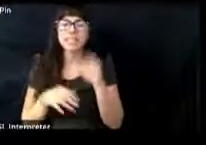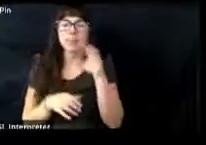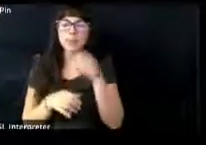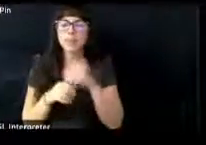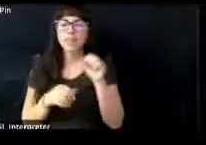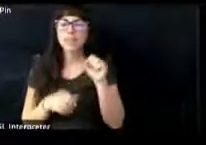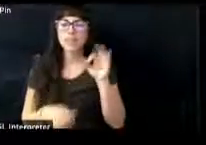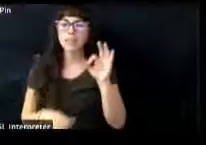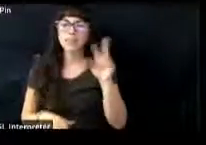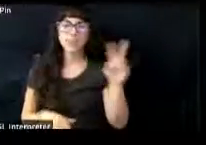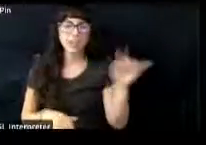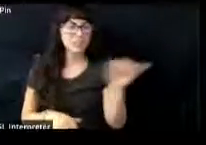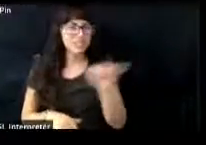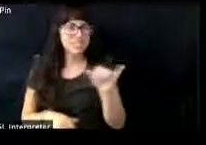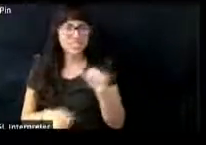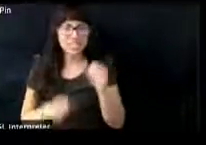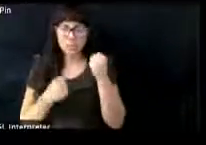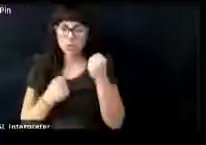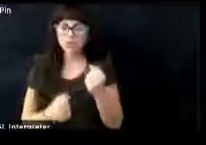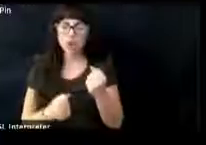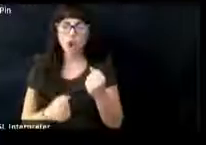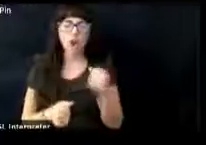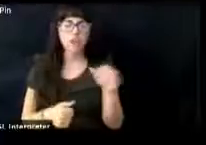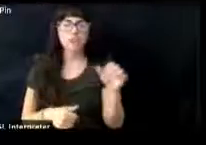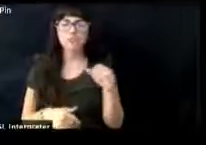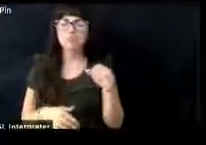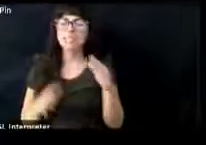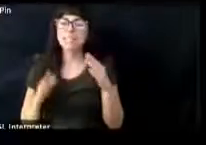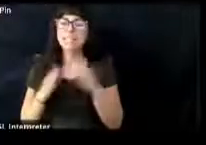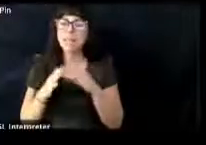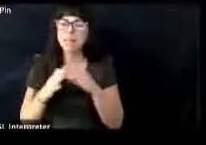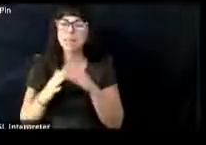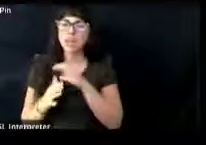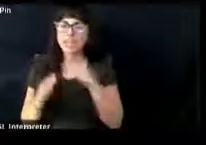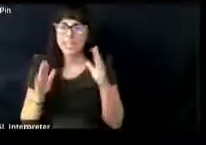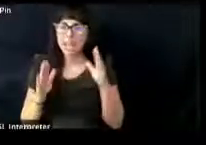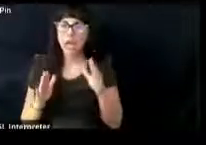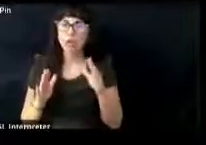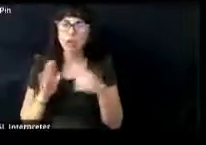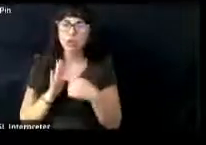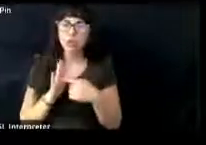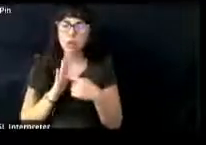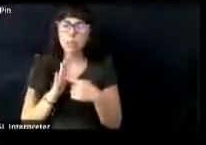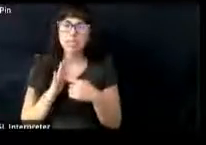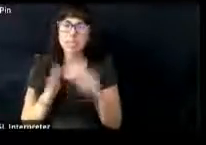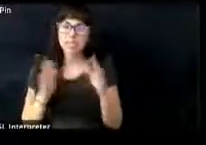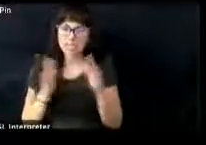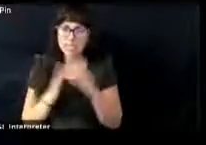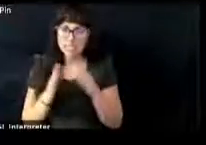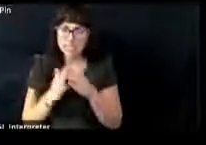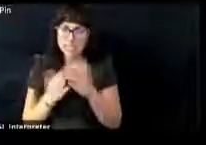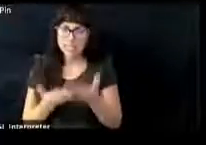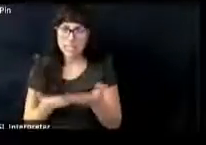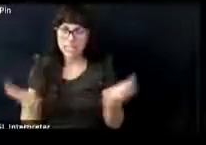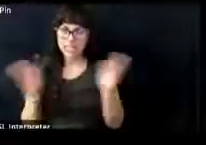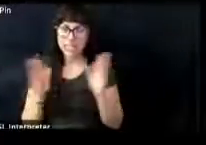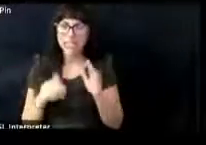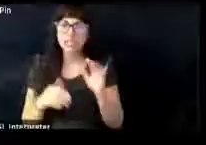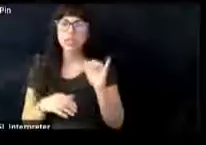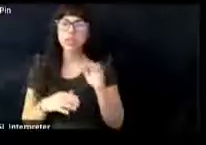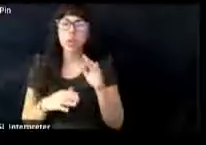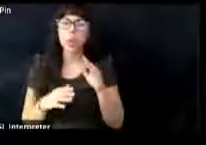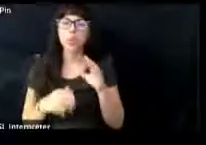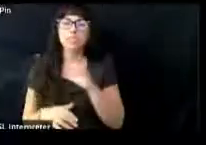is equipped with their own neighborhood council, which represents them before the city. So these councils are further organized within the